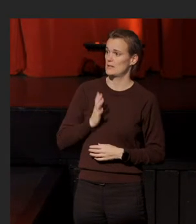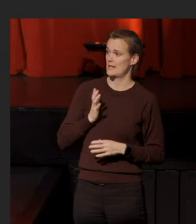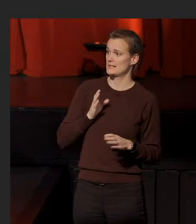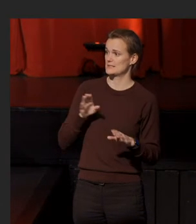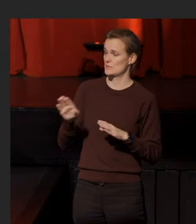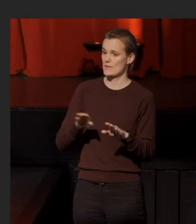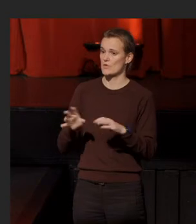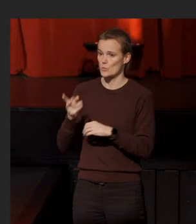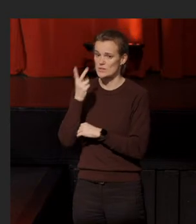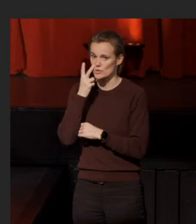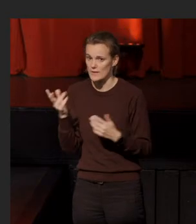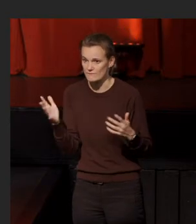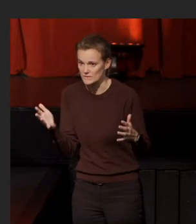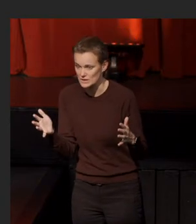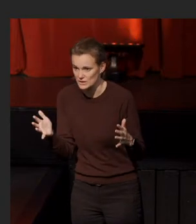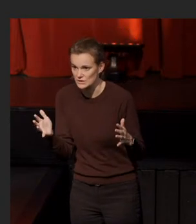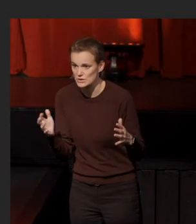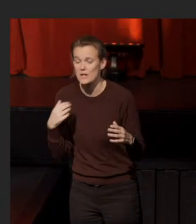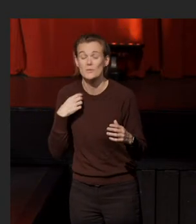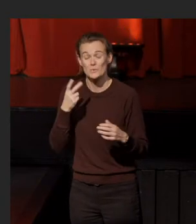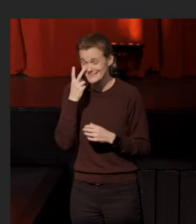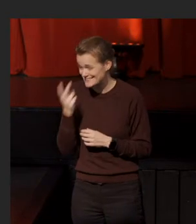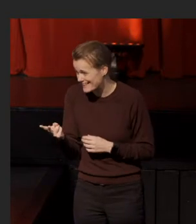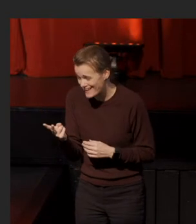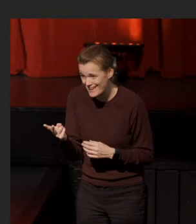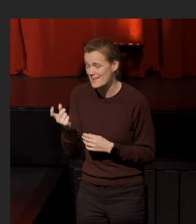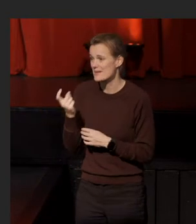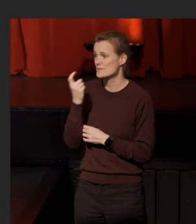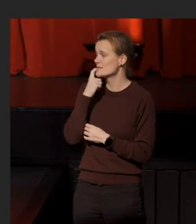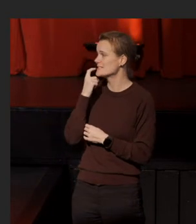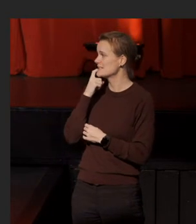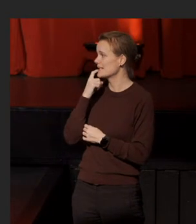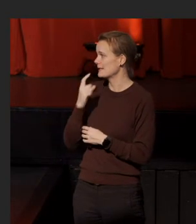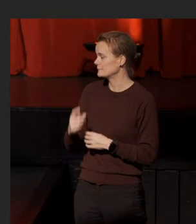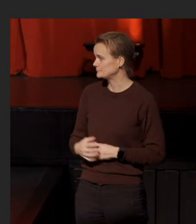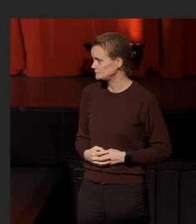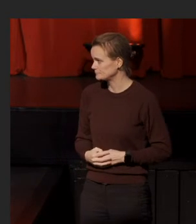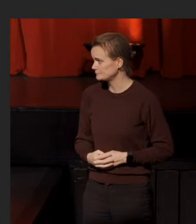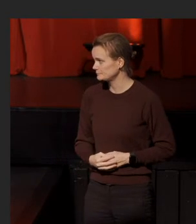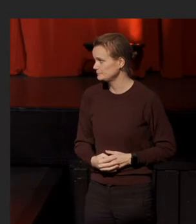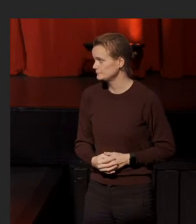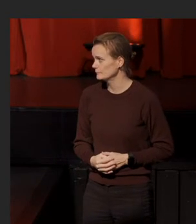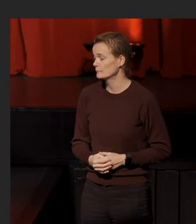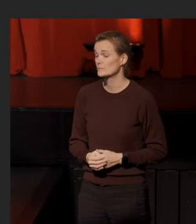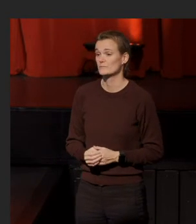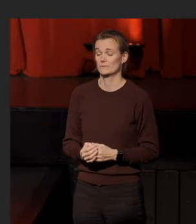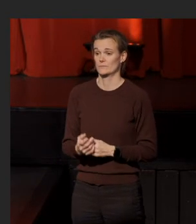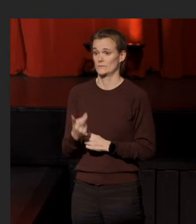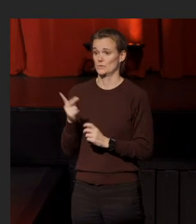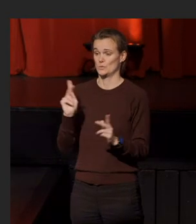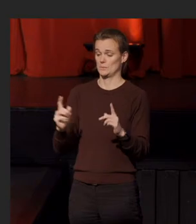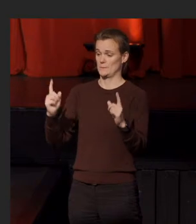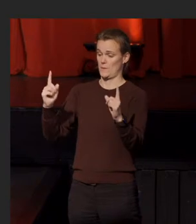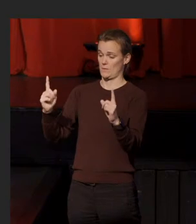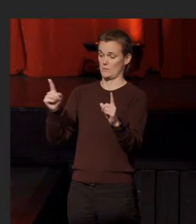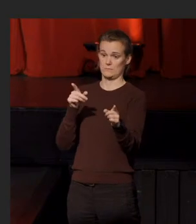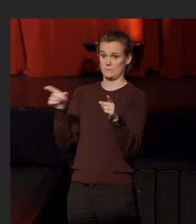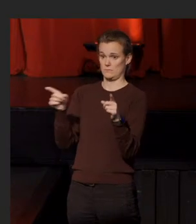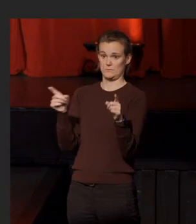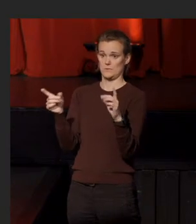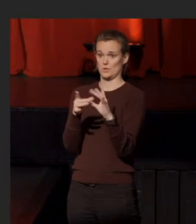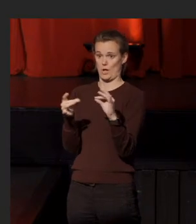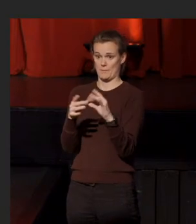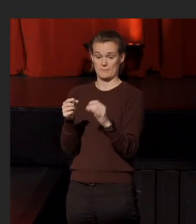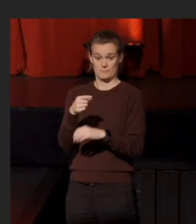began. We saw a lovely moment in which there was an exchange between two individuals. One individual